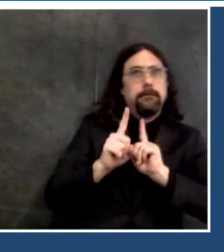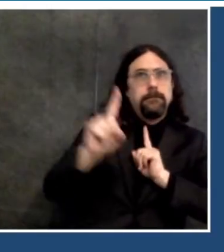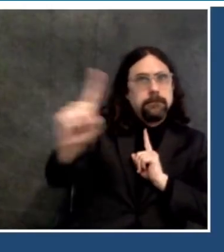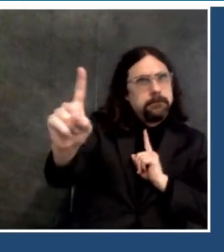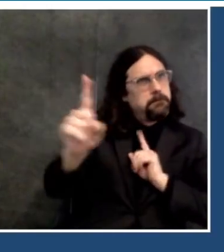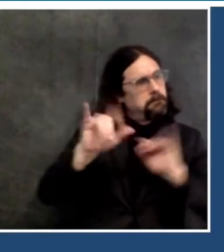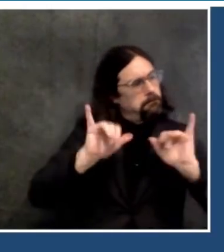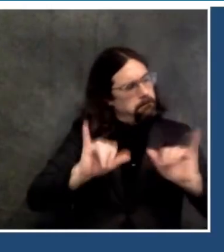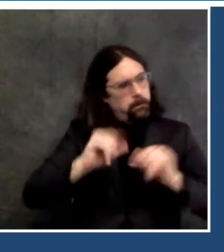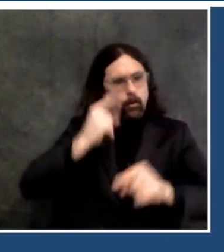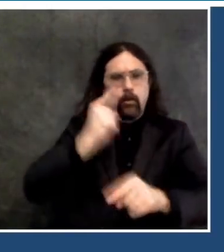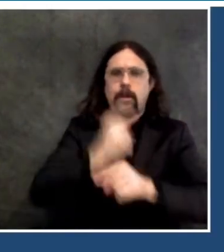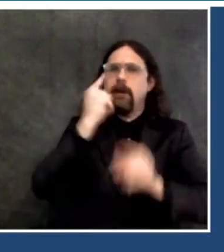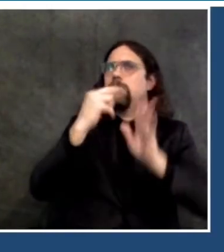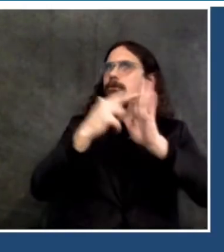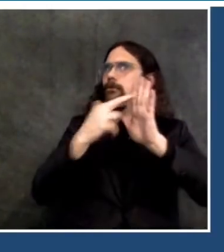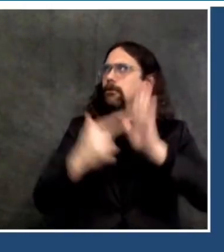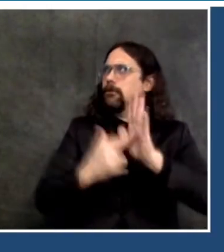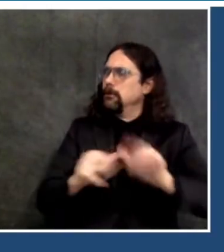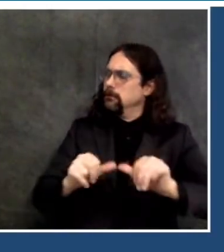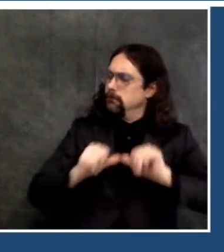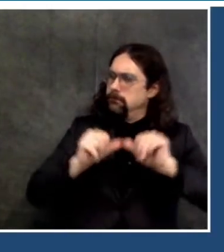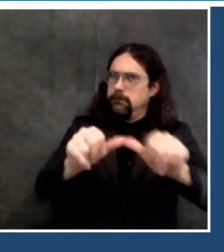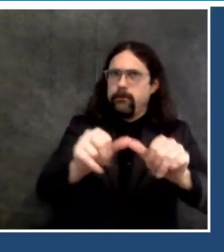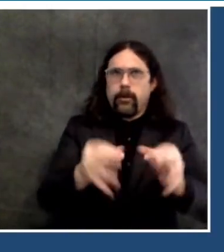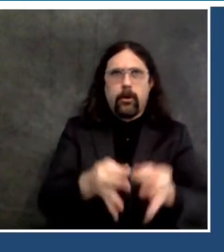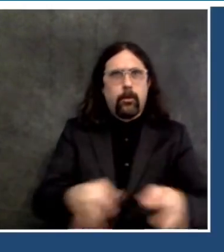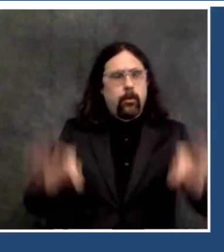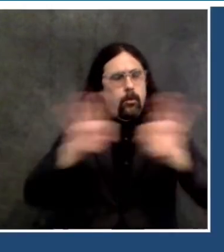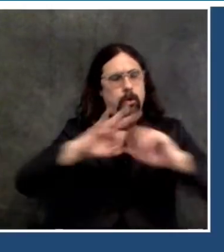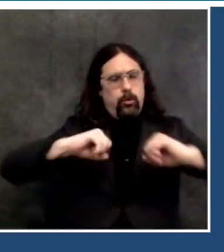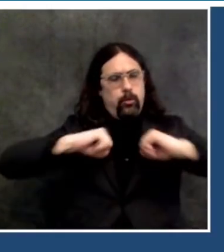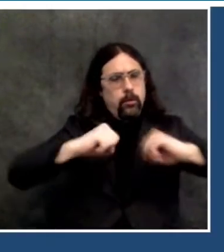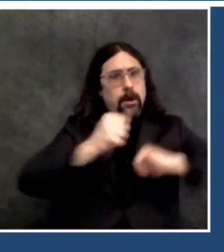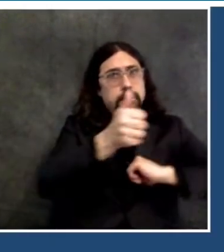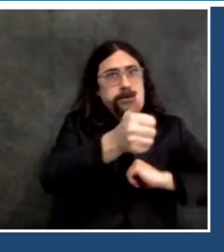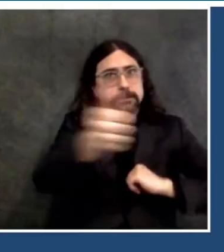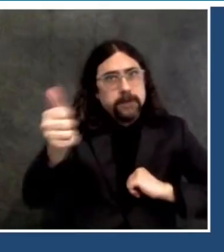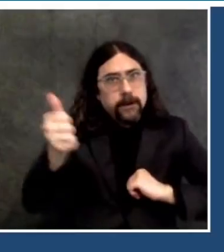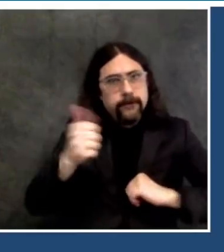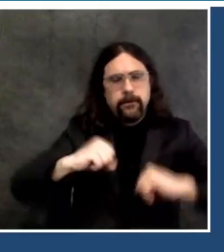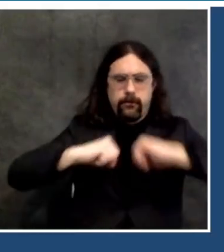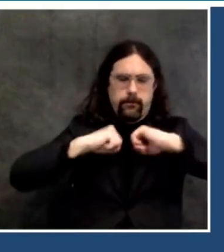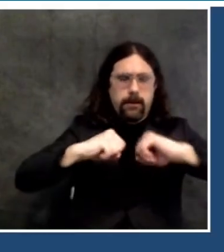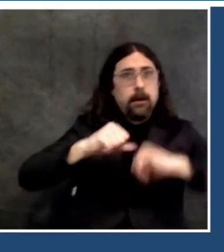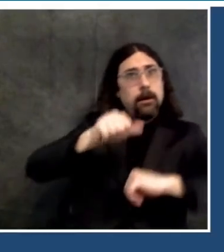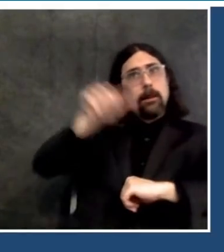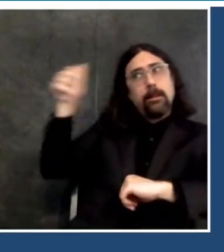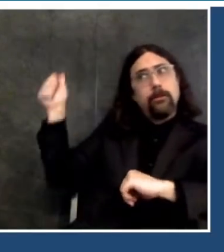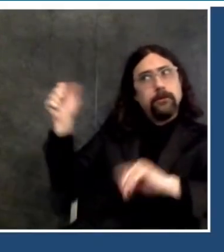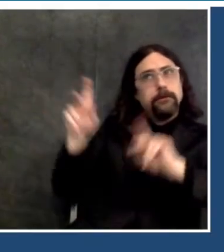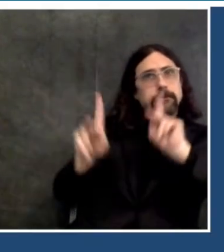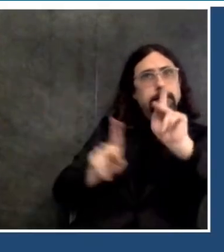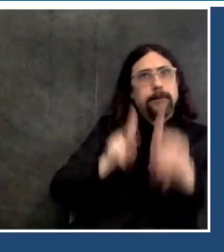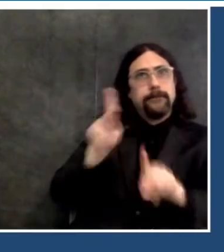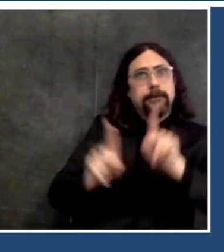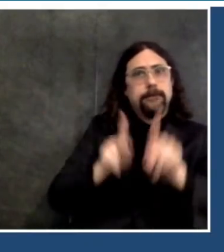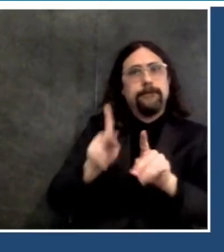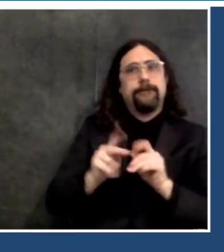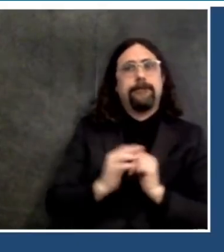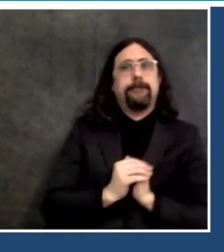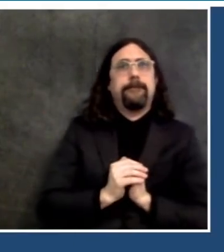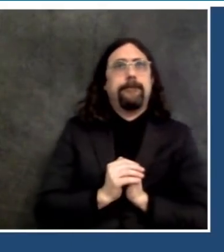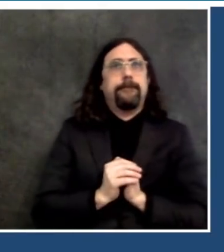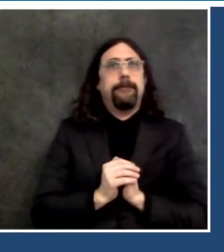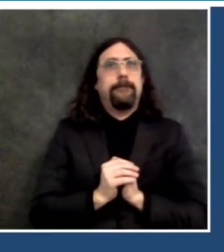you, and that must be observed no matter what. And we've obviously put shelter in place here in New York,